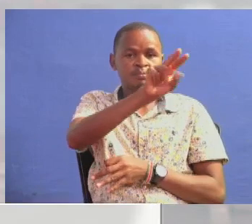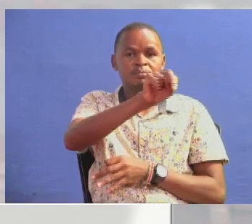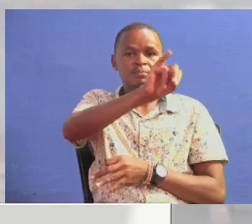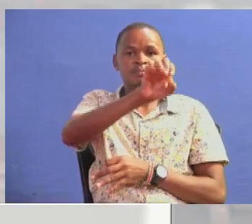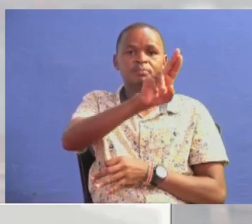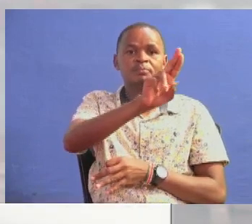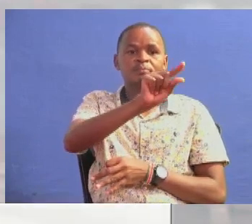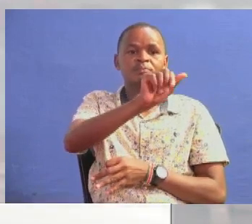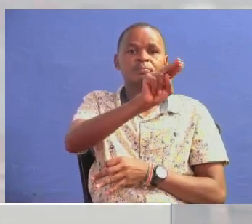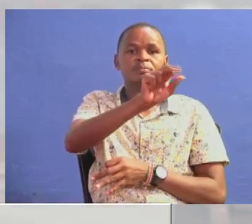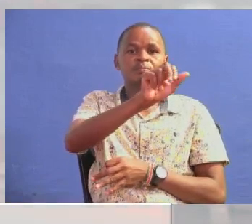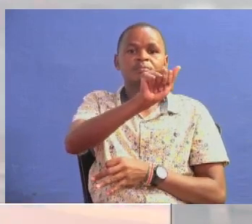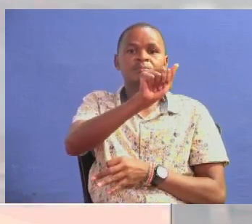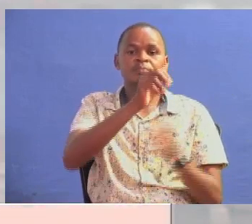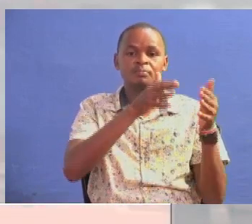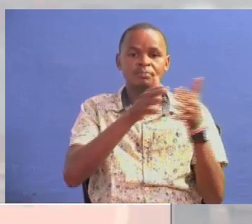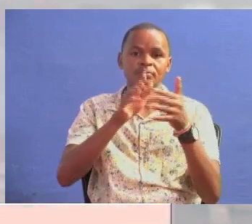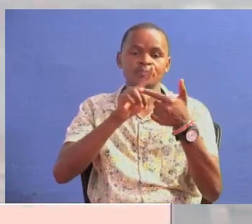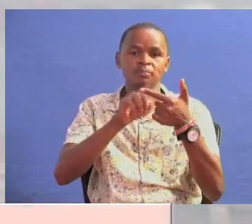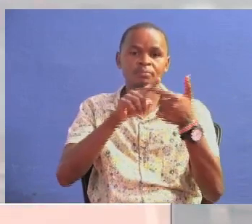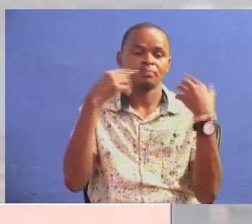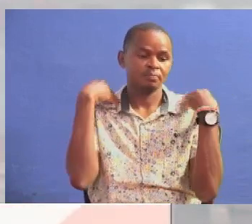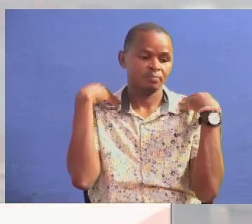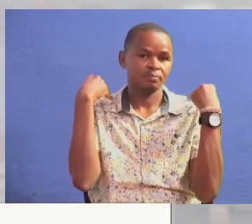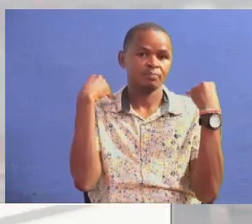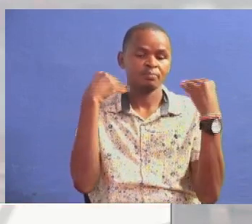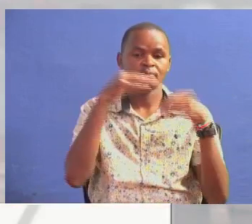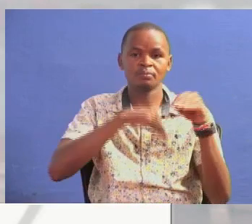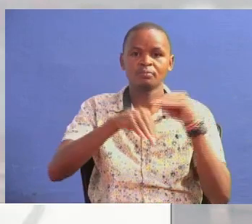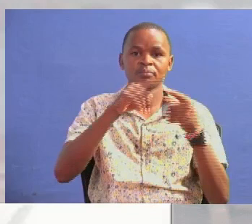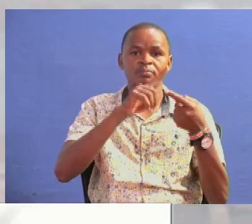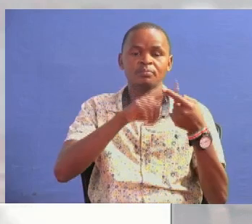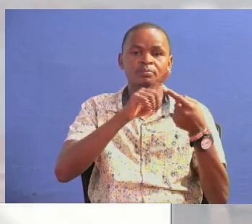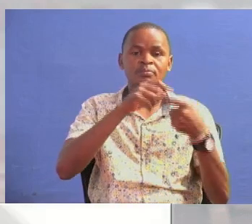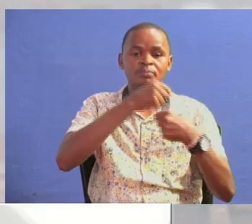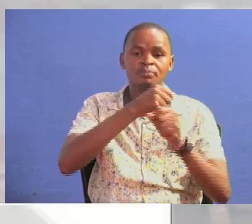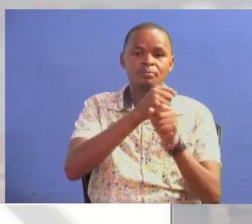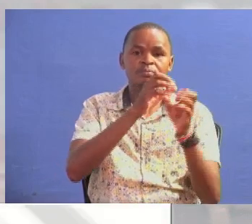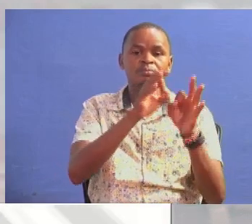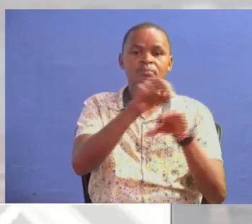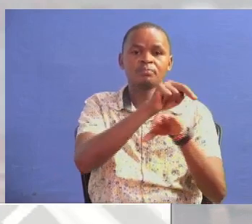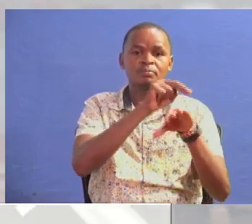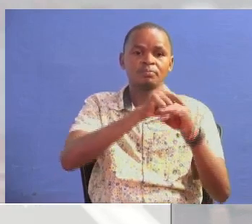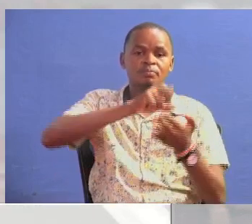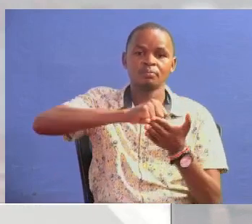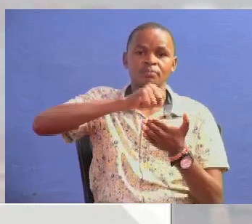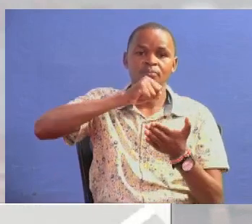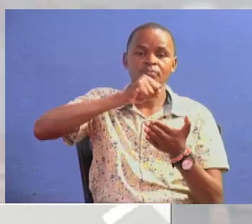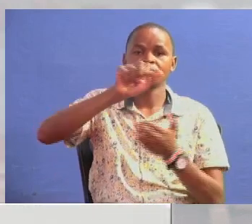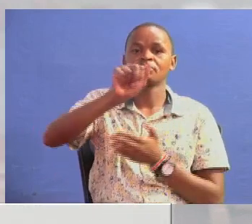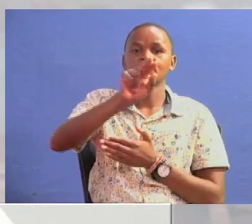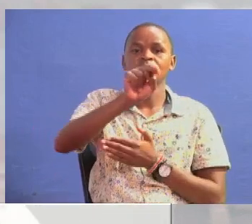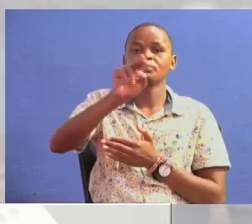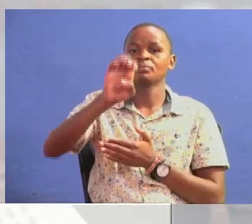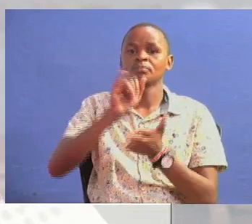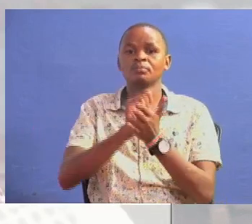forum will give stakeholders the opportunity to participate and contribute to the formulation of the national budget. Anodida